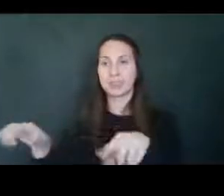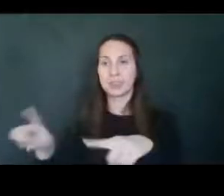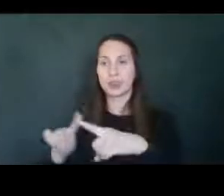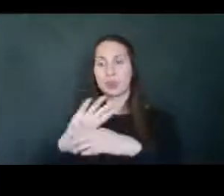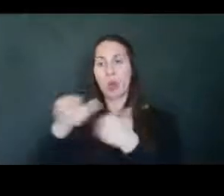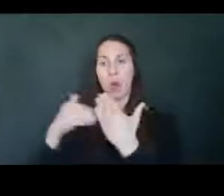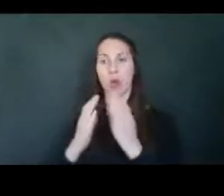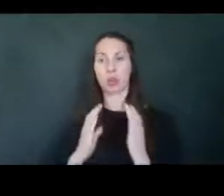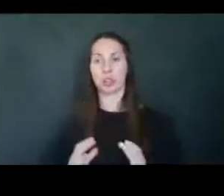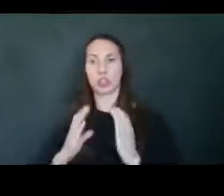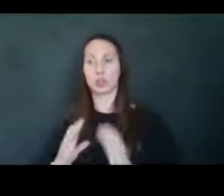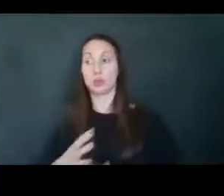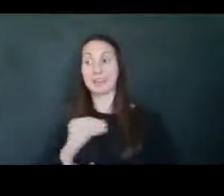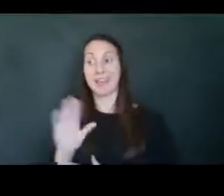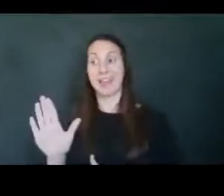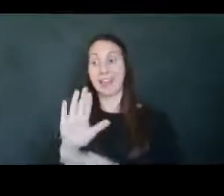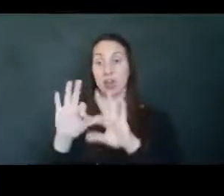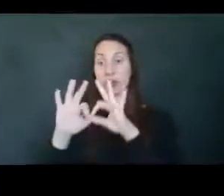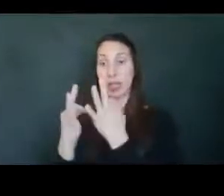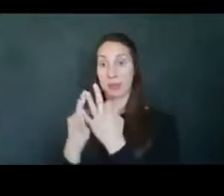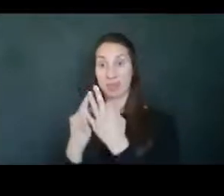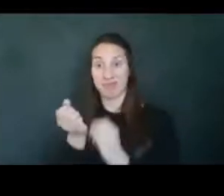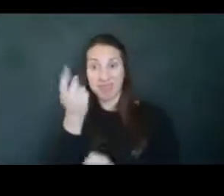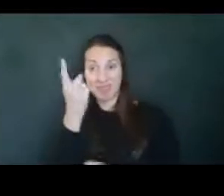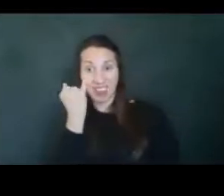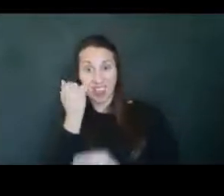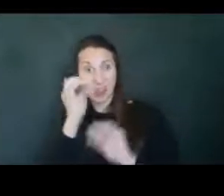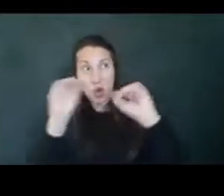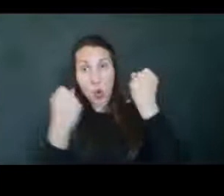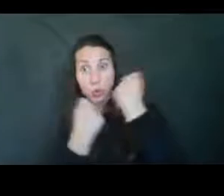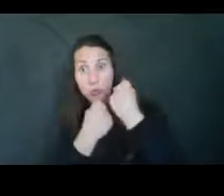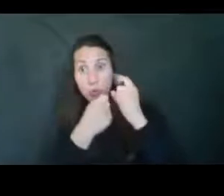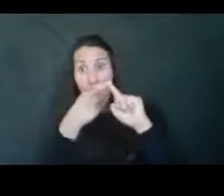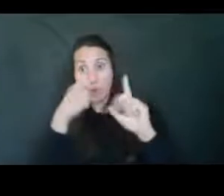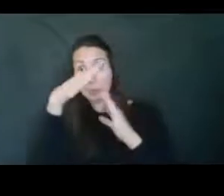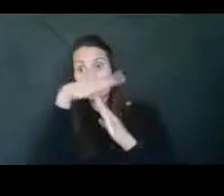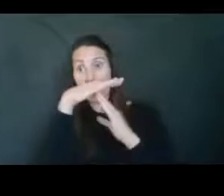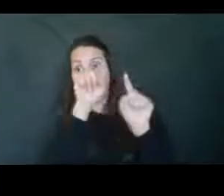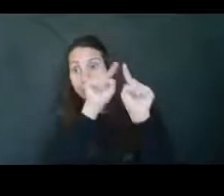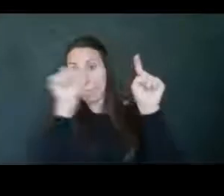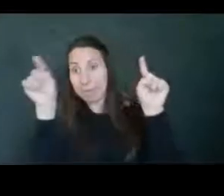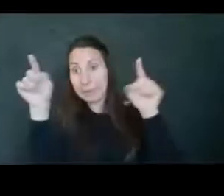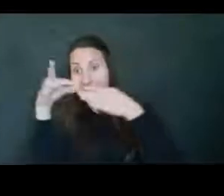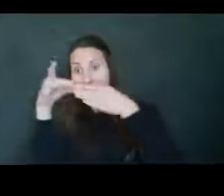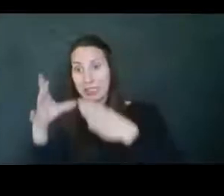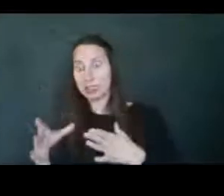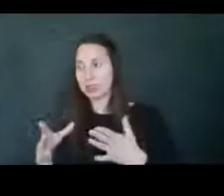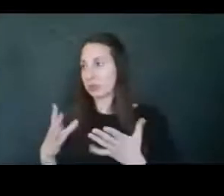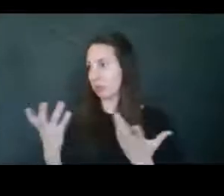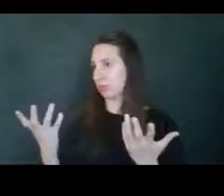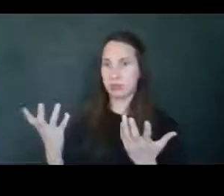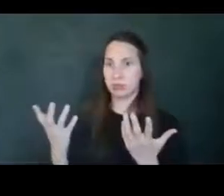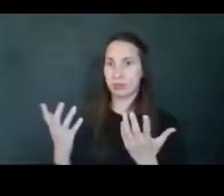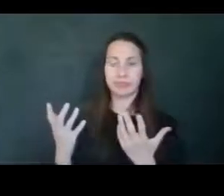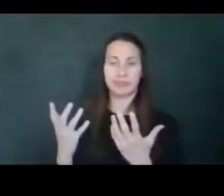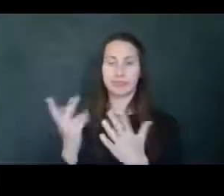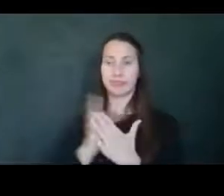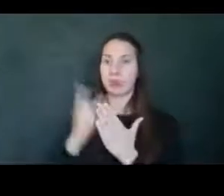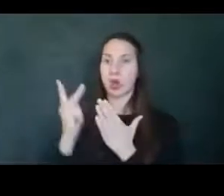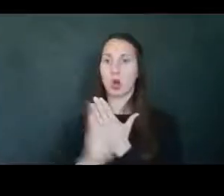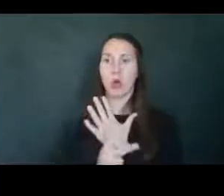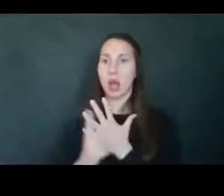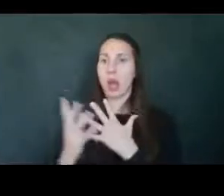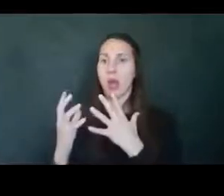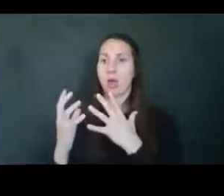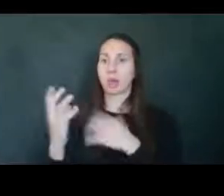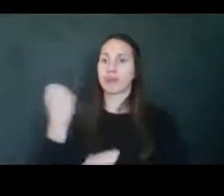the support of the top leadership, there's really nowhere to go with this program. And I am a low-hanging fruit person, like start where